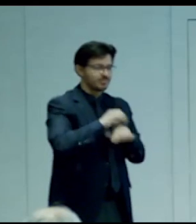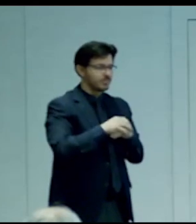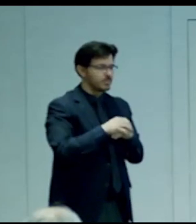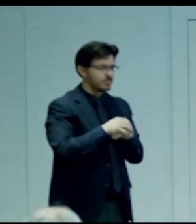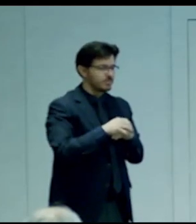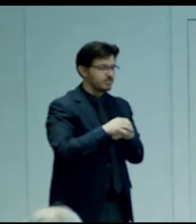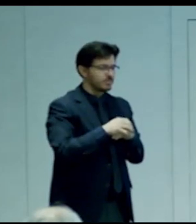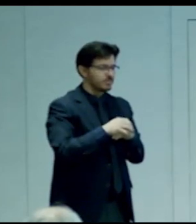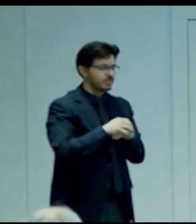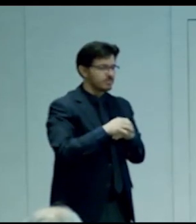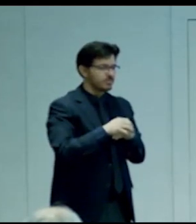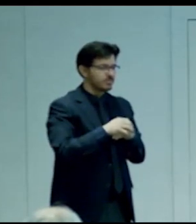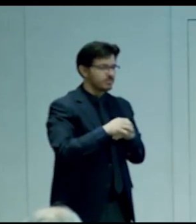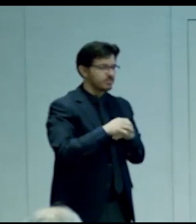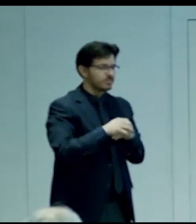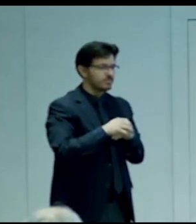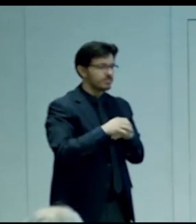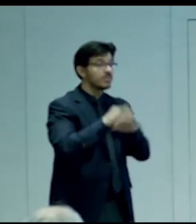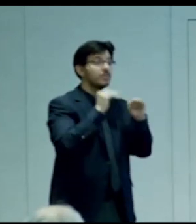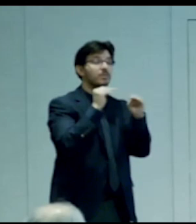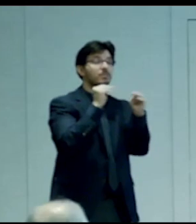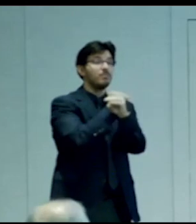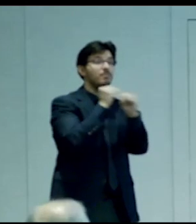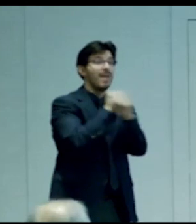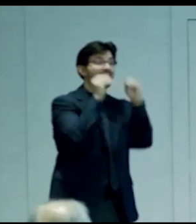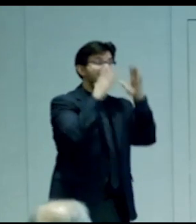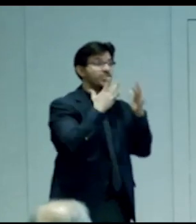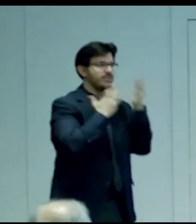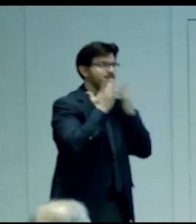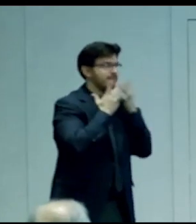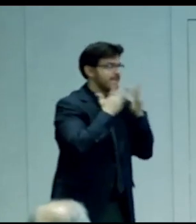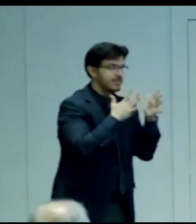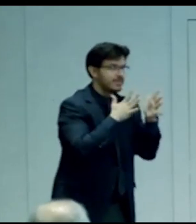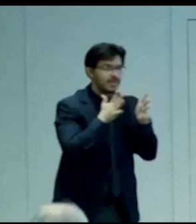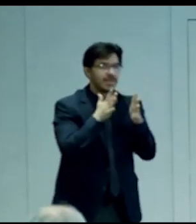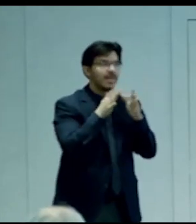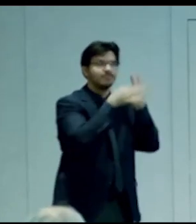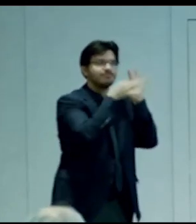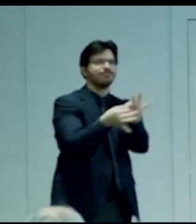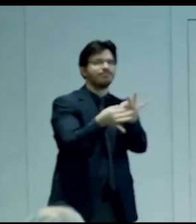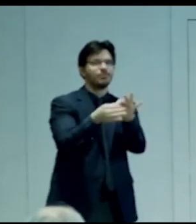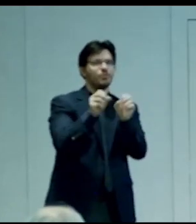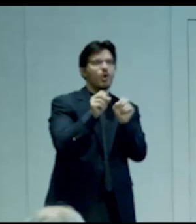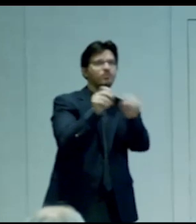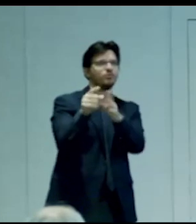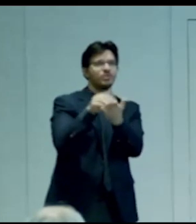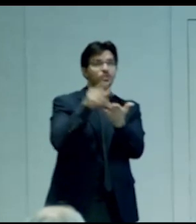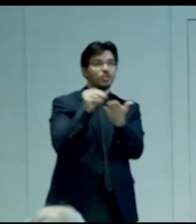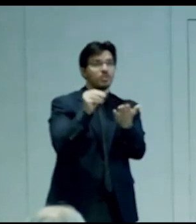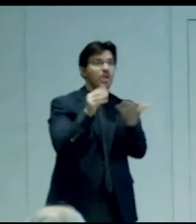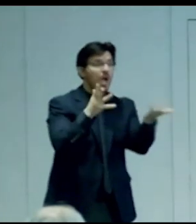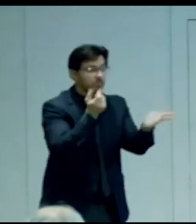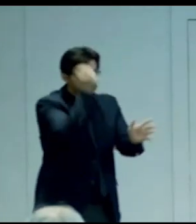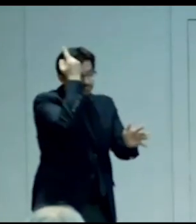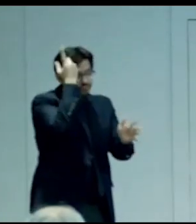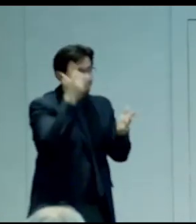math teacher shortage is directly related to opportunity to learn, which also makes absolute sense. If you